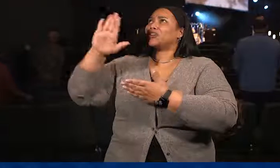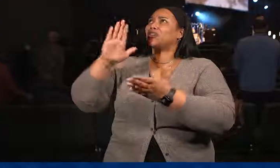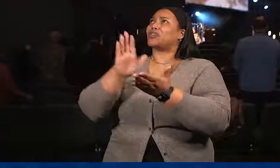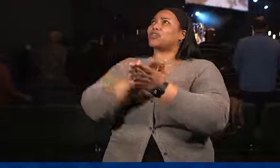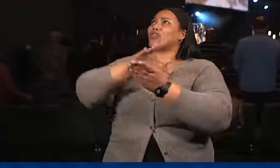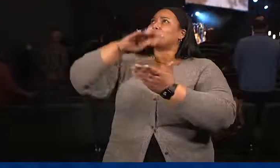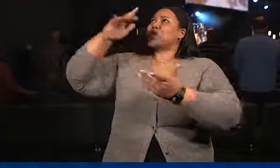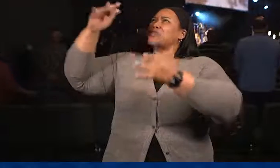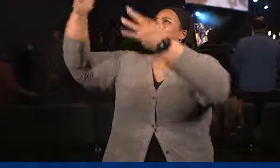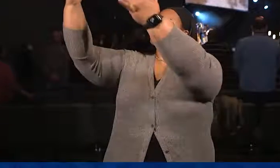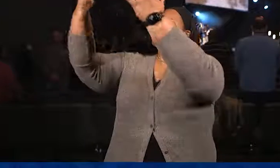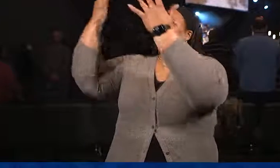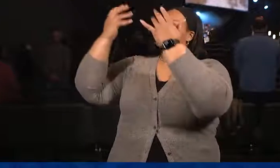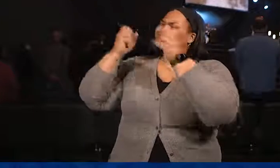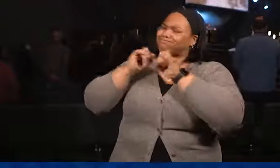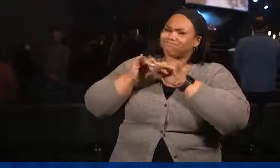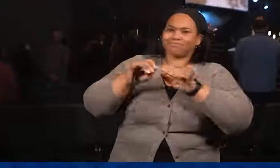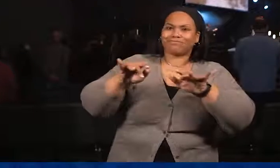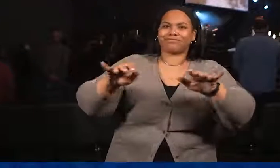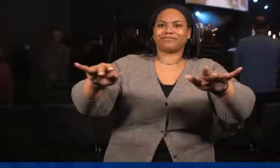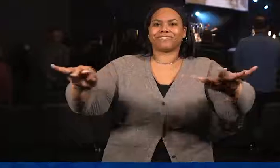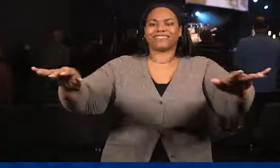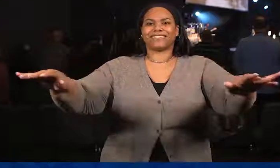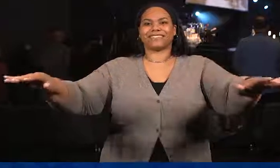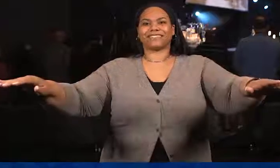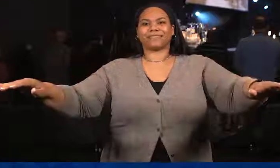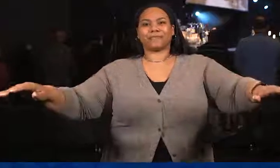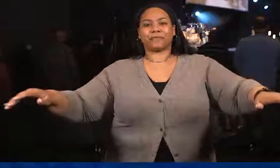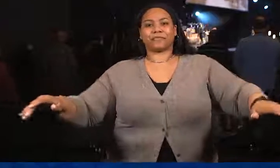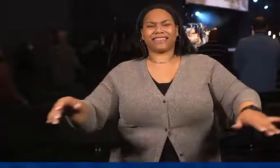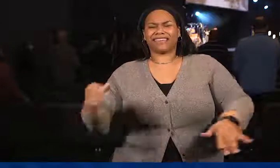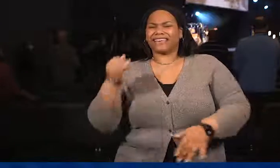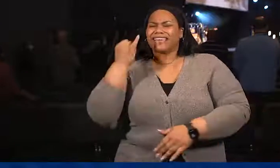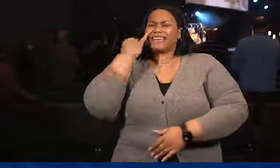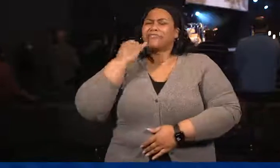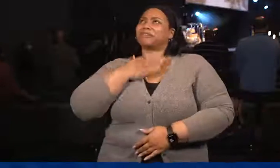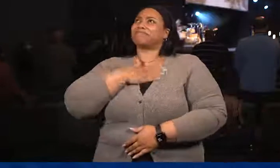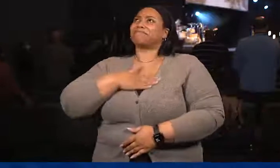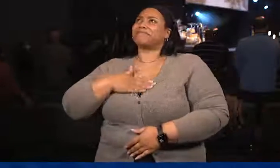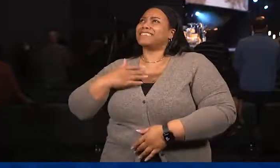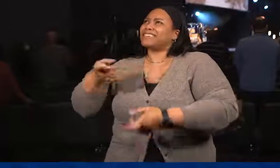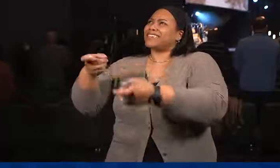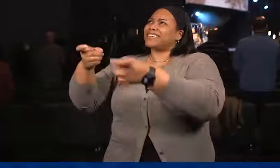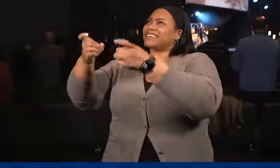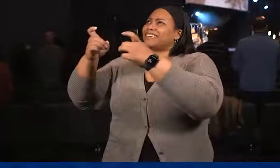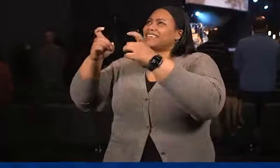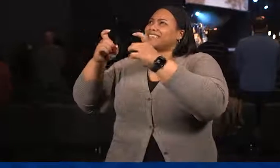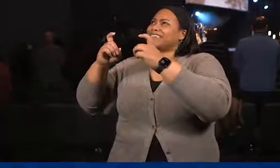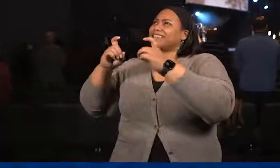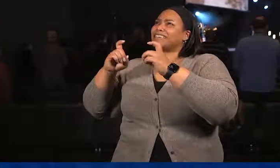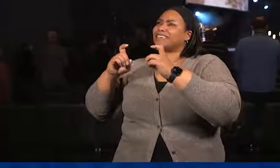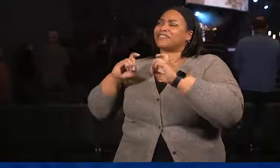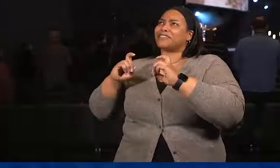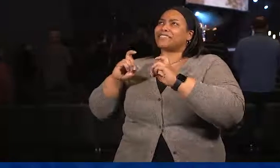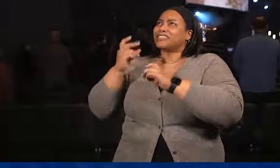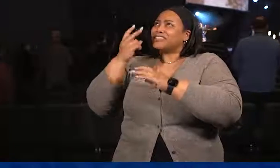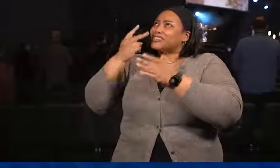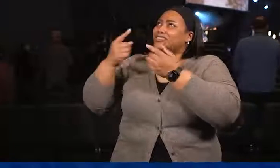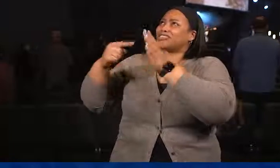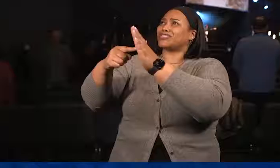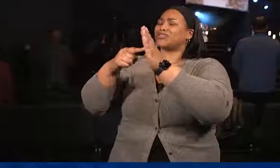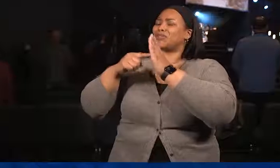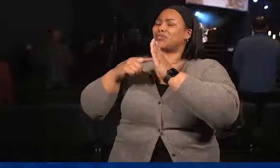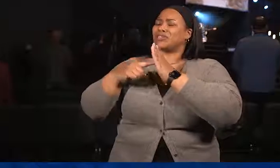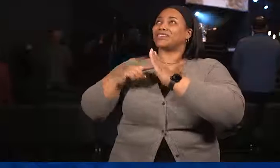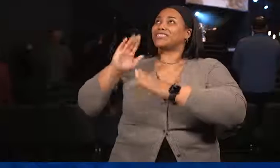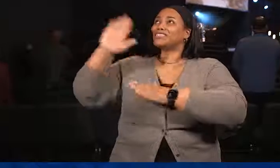glory shine on us. If you would just give us a glimpse